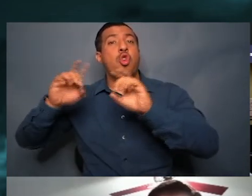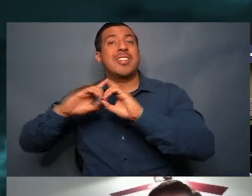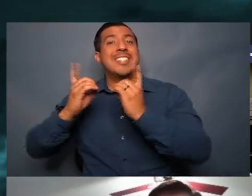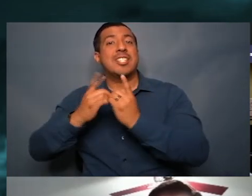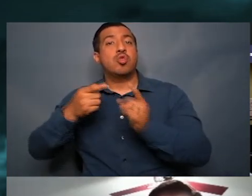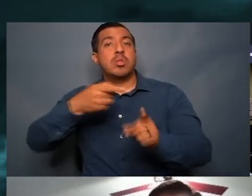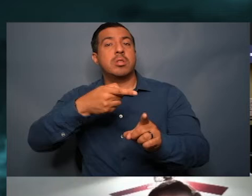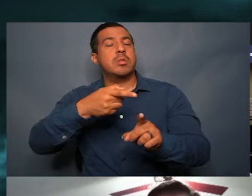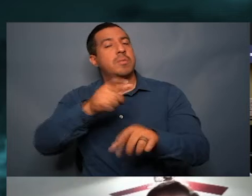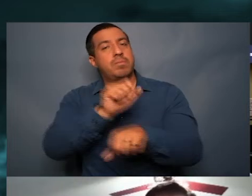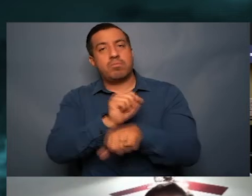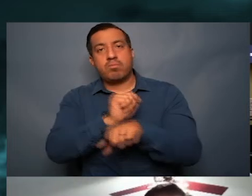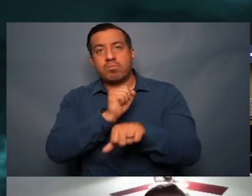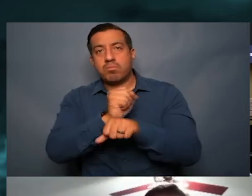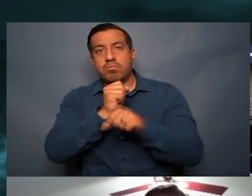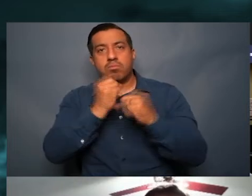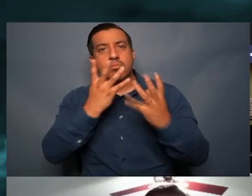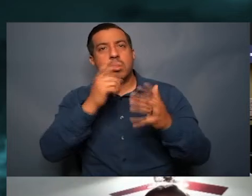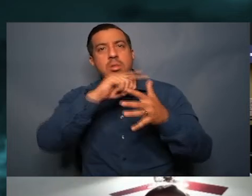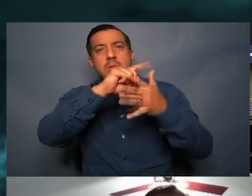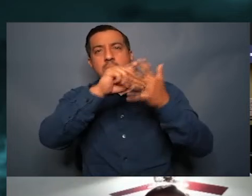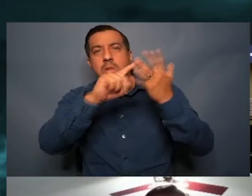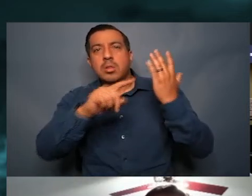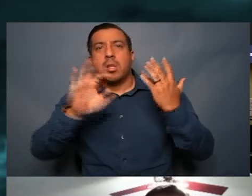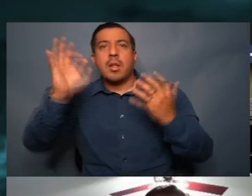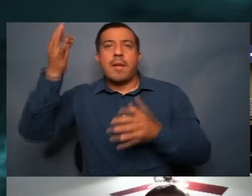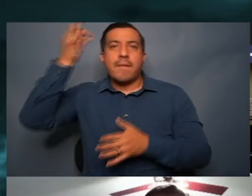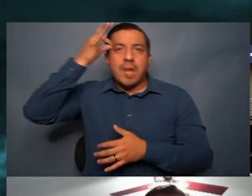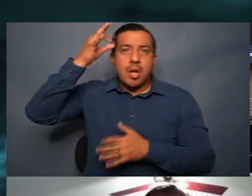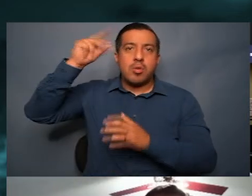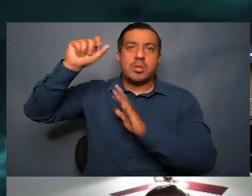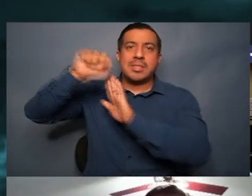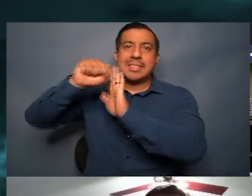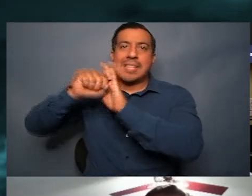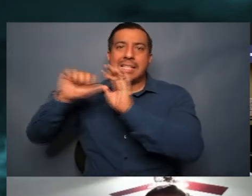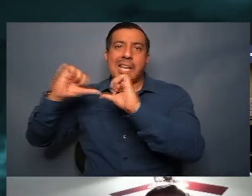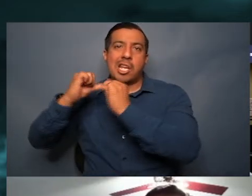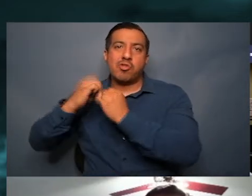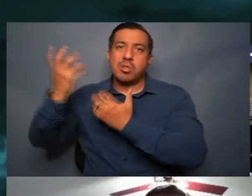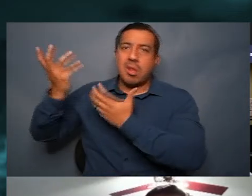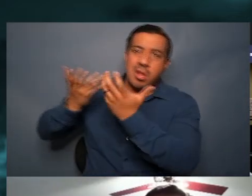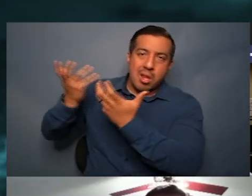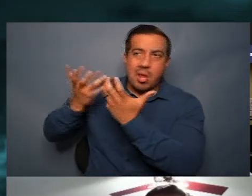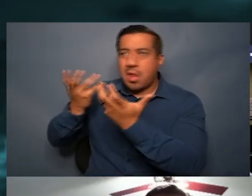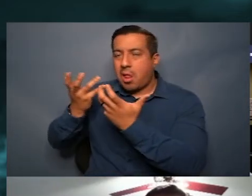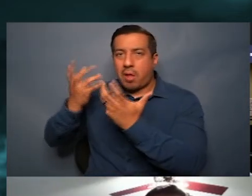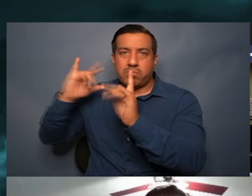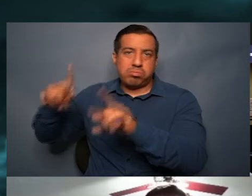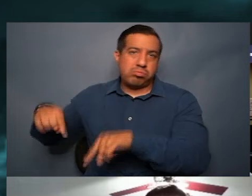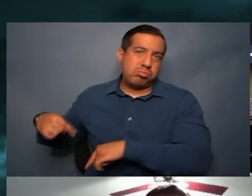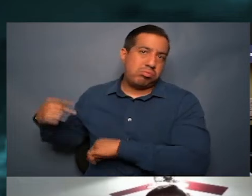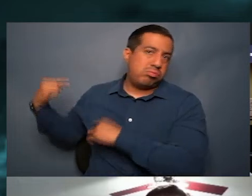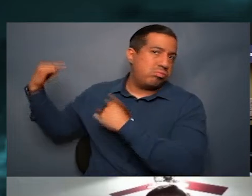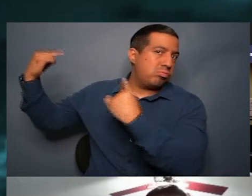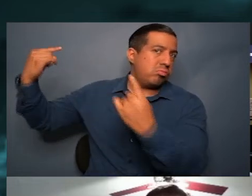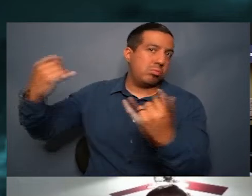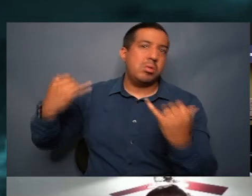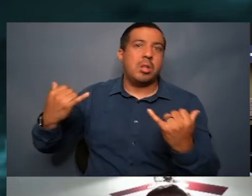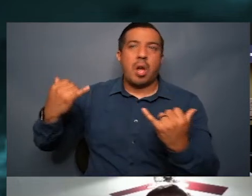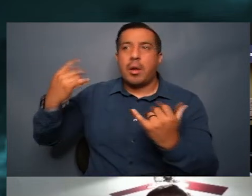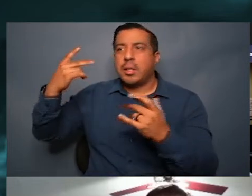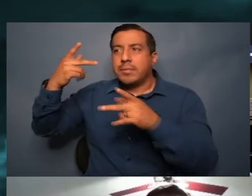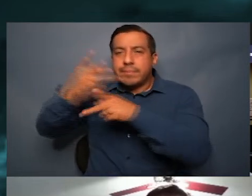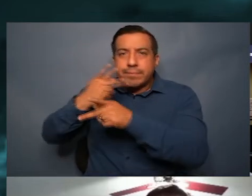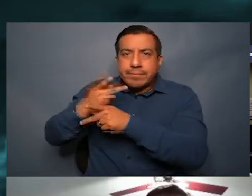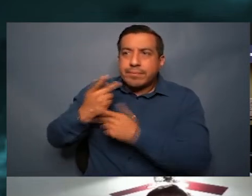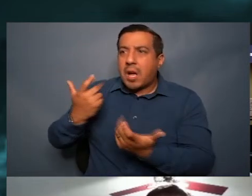with various state and federal agencies for a while to determine funding